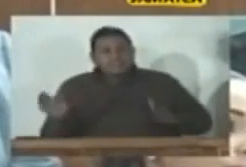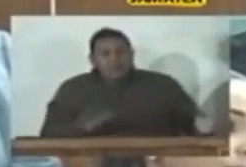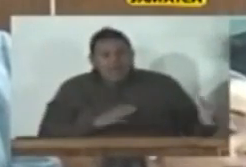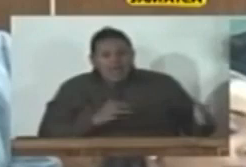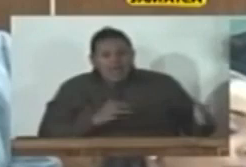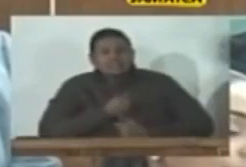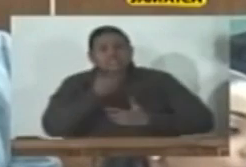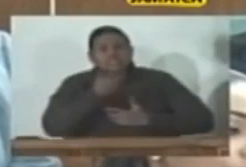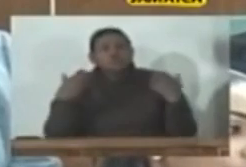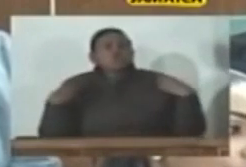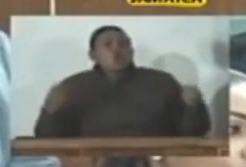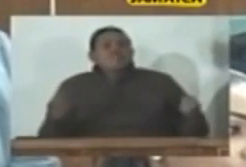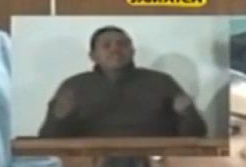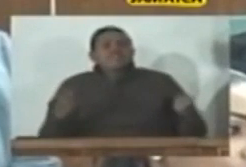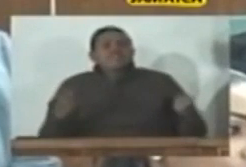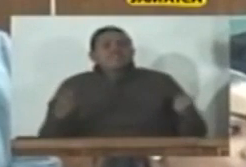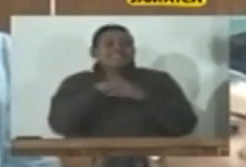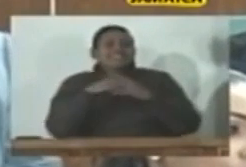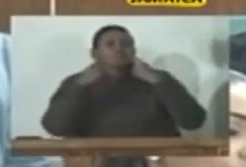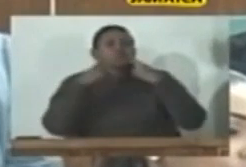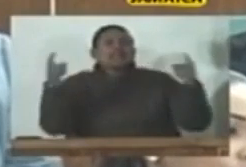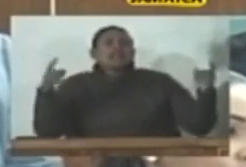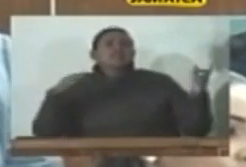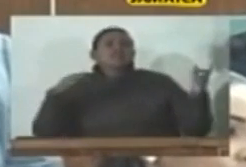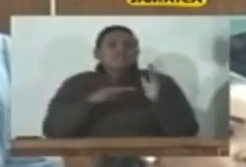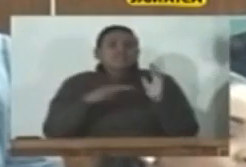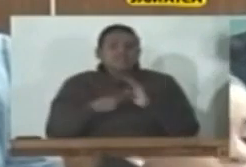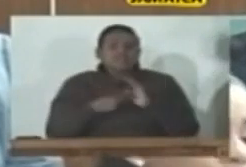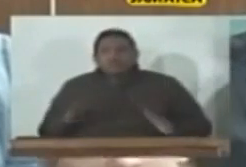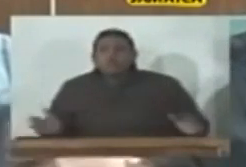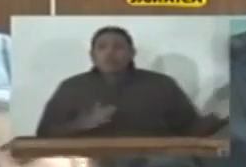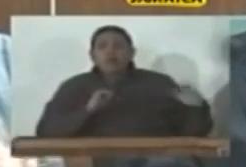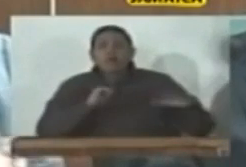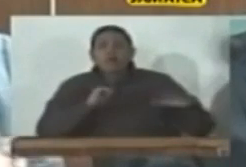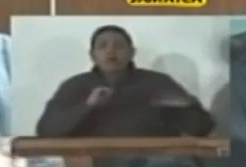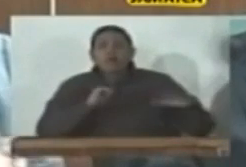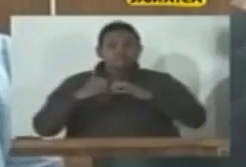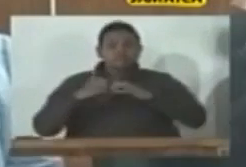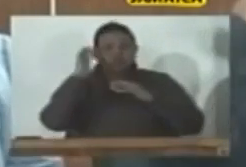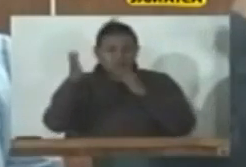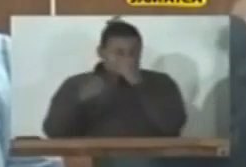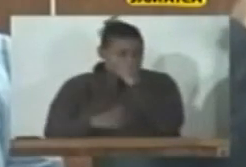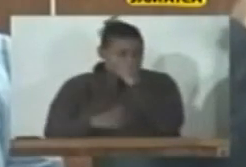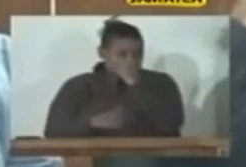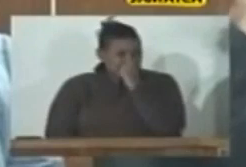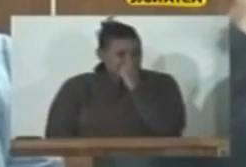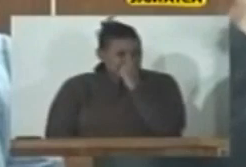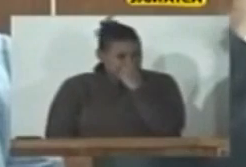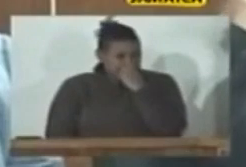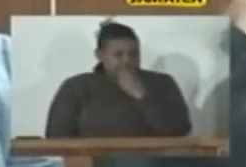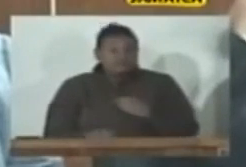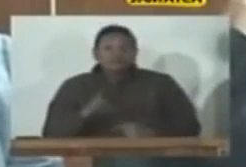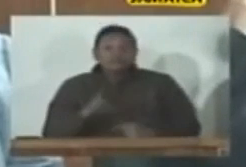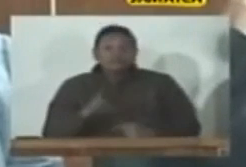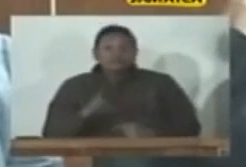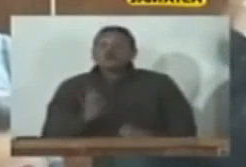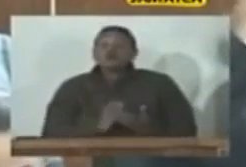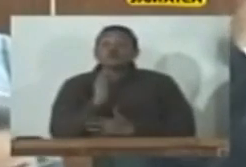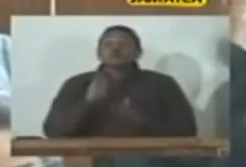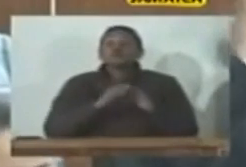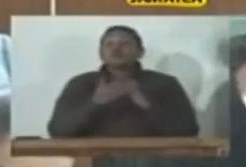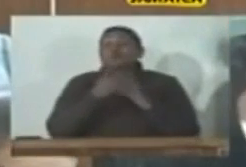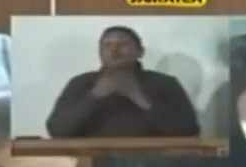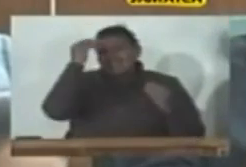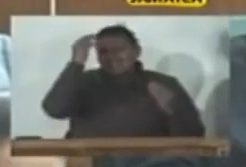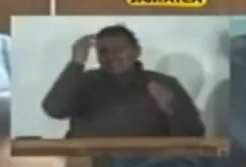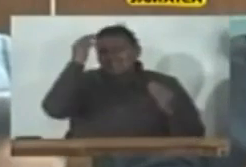plan. As reported by the Jamaica Information Service, the GIS, the Prime Minister said the following at the